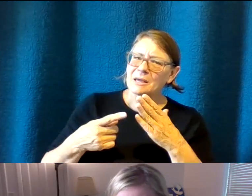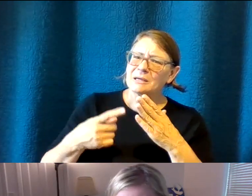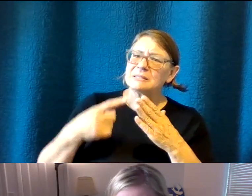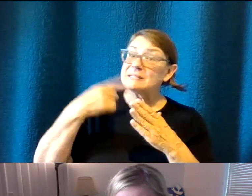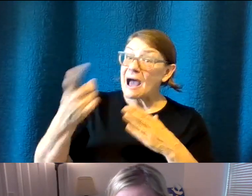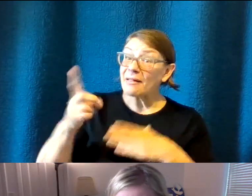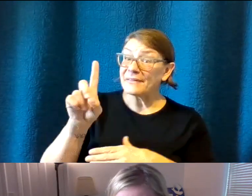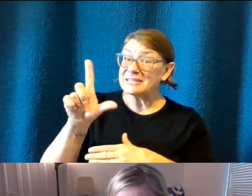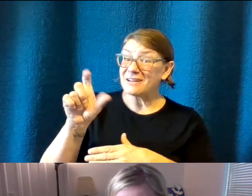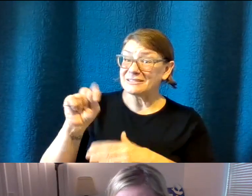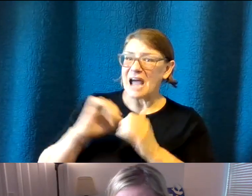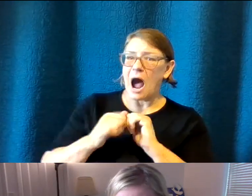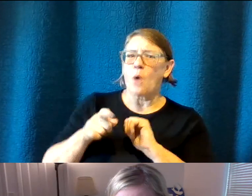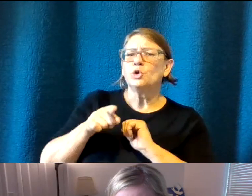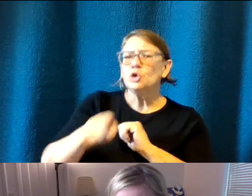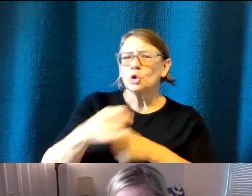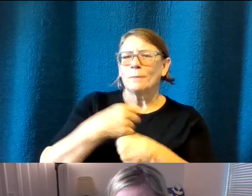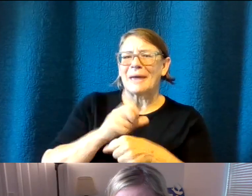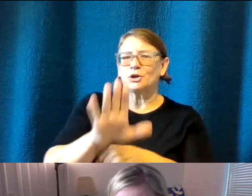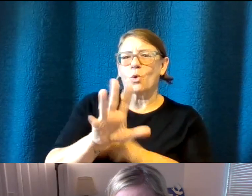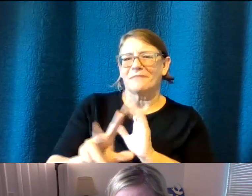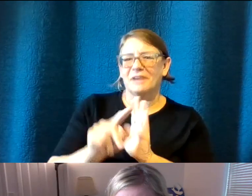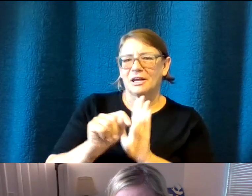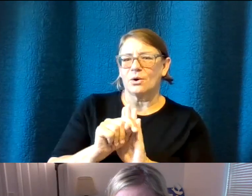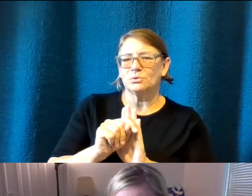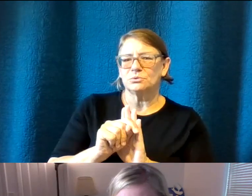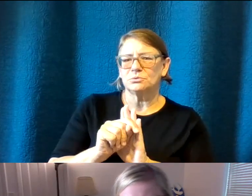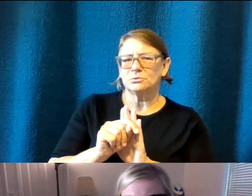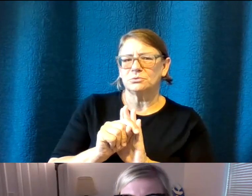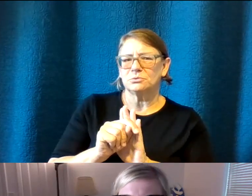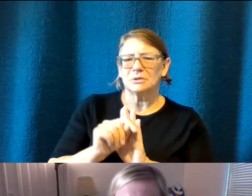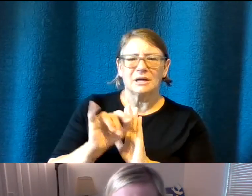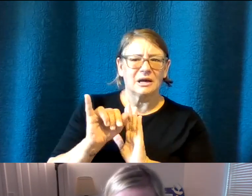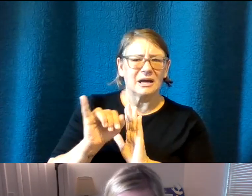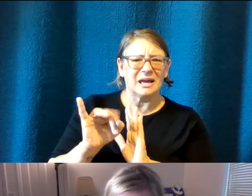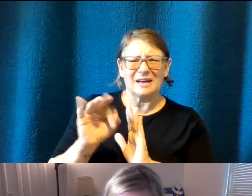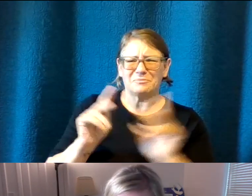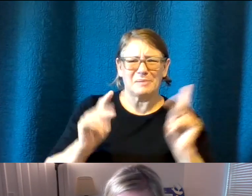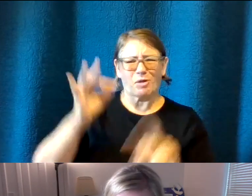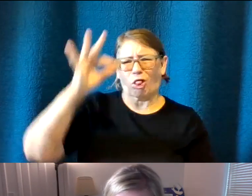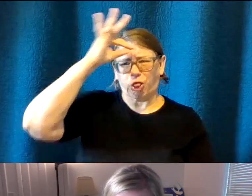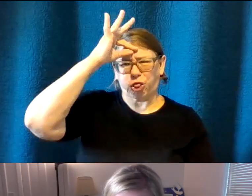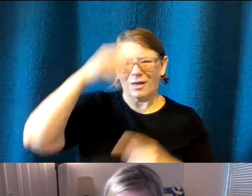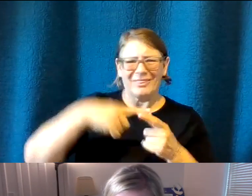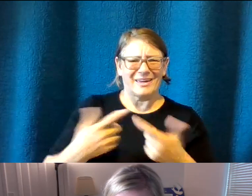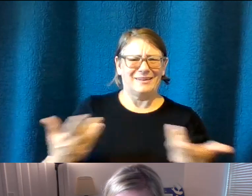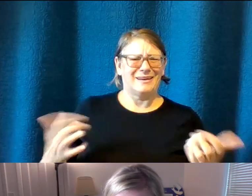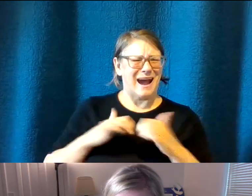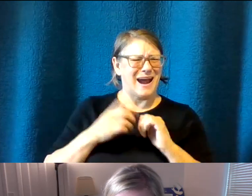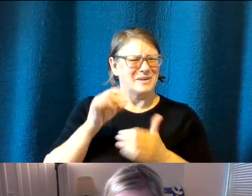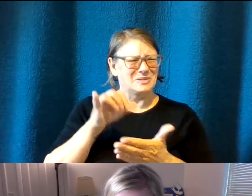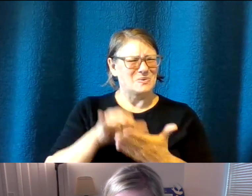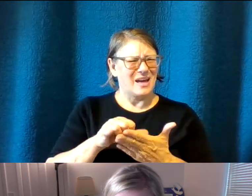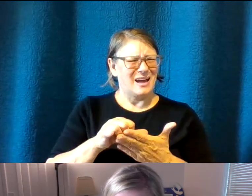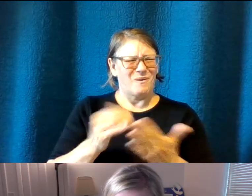how you guys go about doing it. Because I think it's just, if you're not familiar with it at all, I think it's probably a little overwhelming to